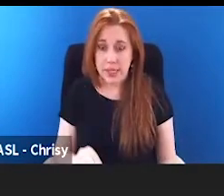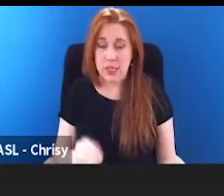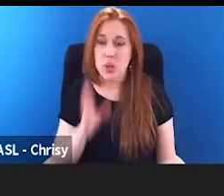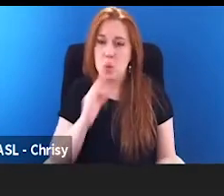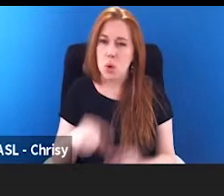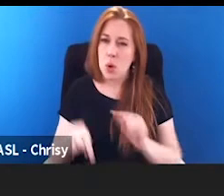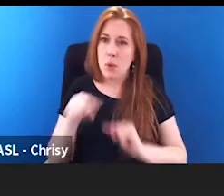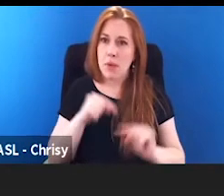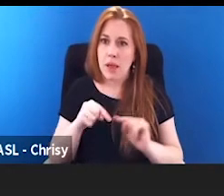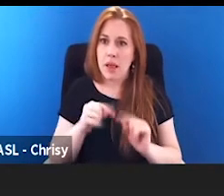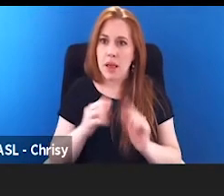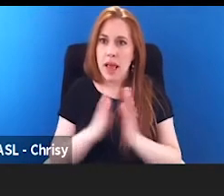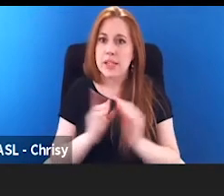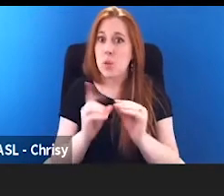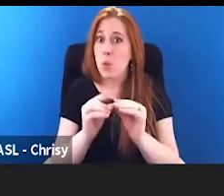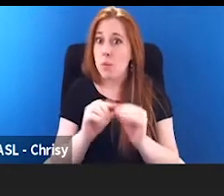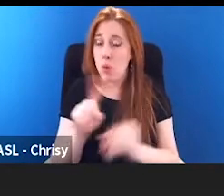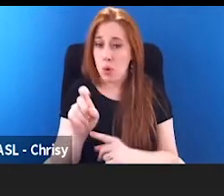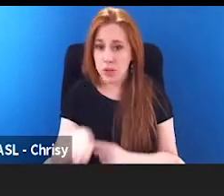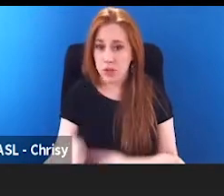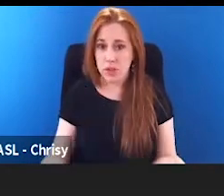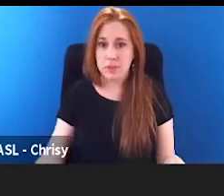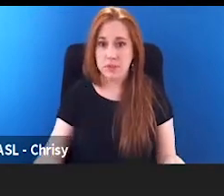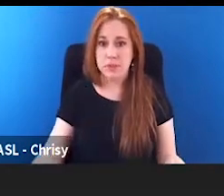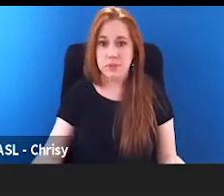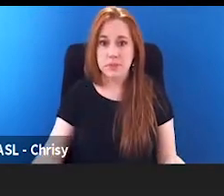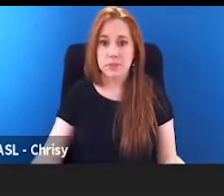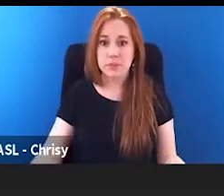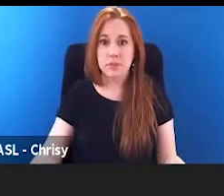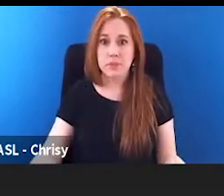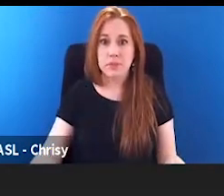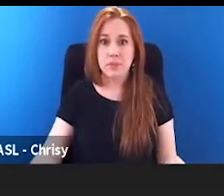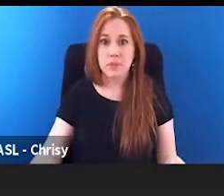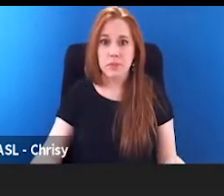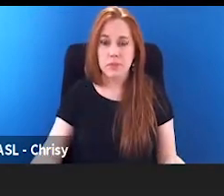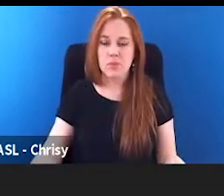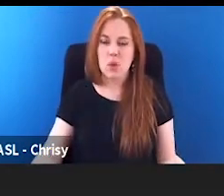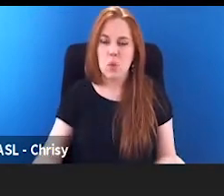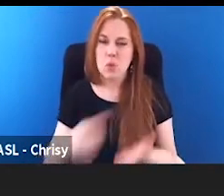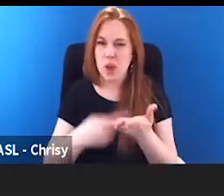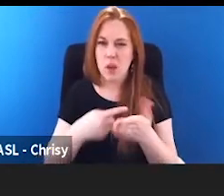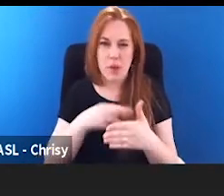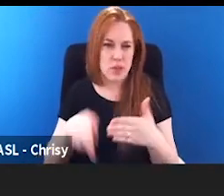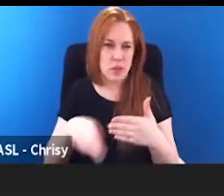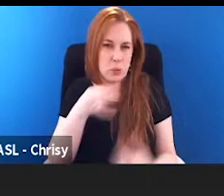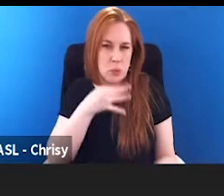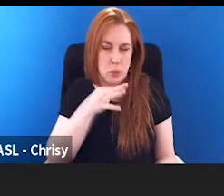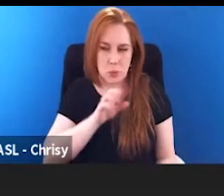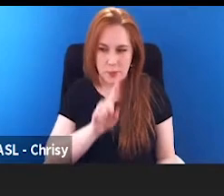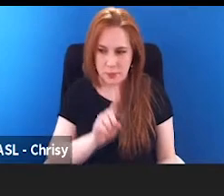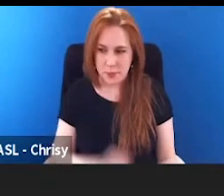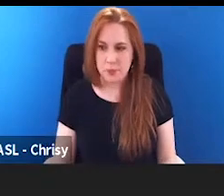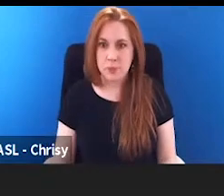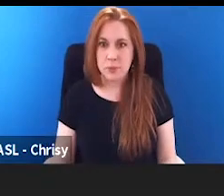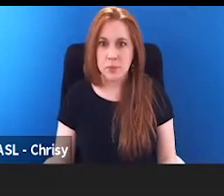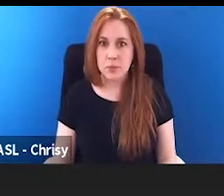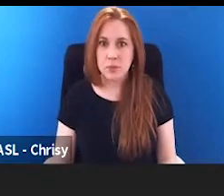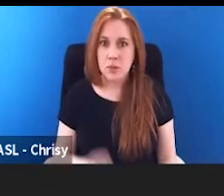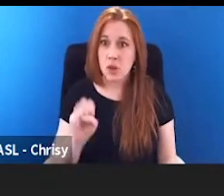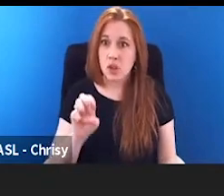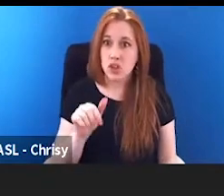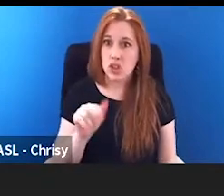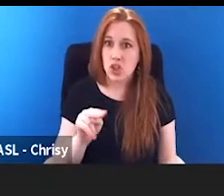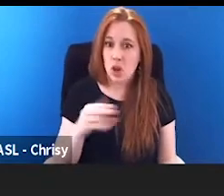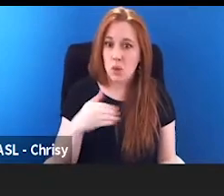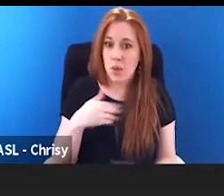and ask you one more question, and we'll talk about the results in a second. Yes, Sean, we have the results